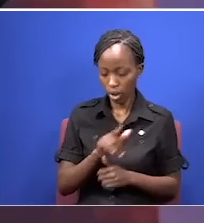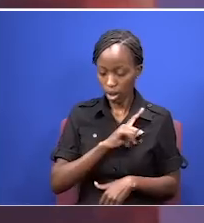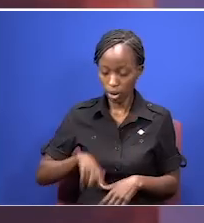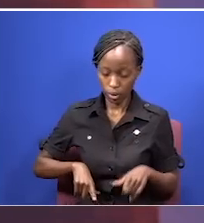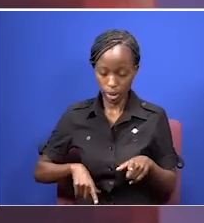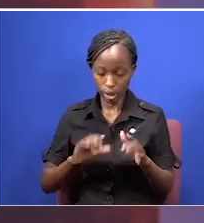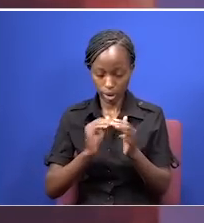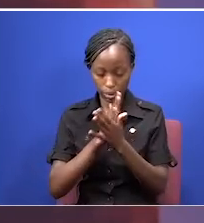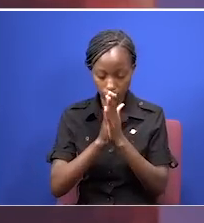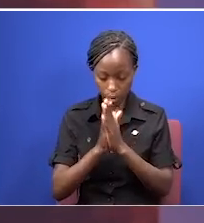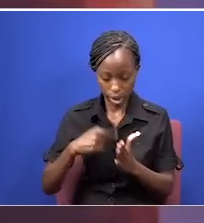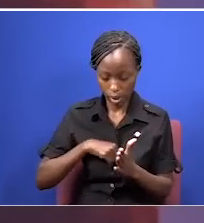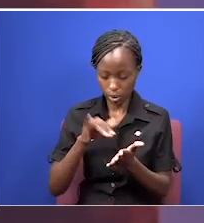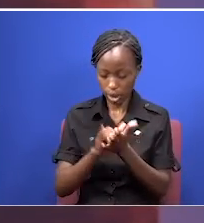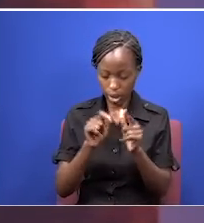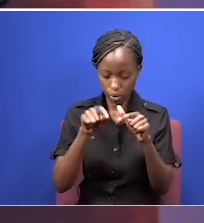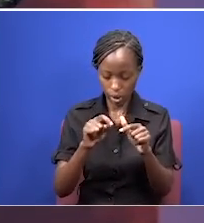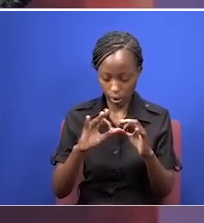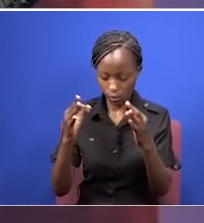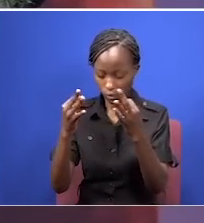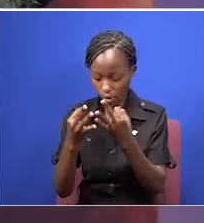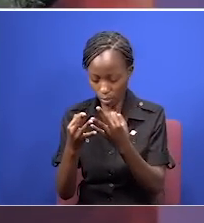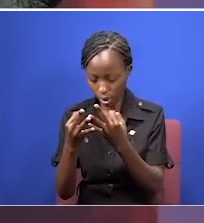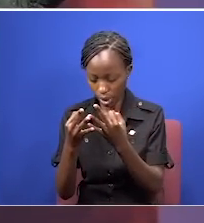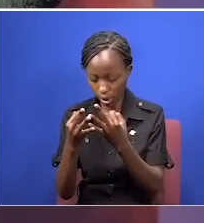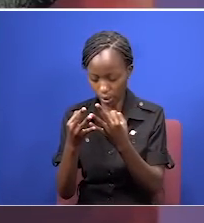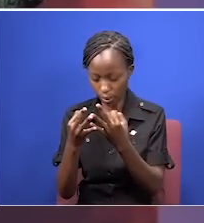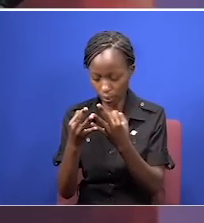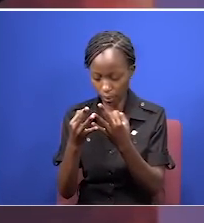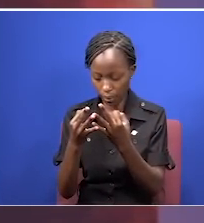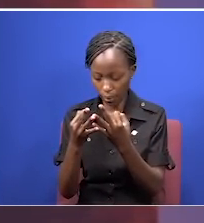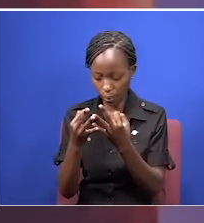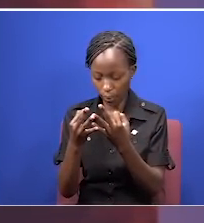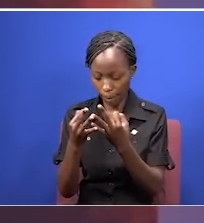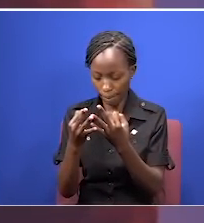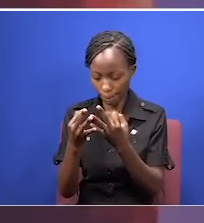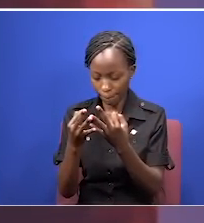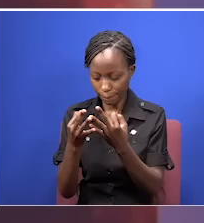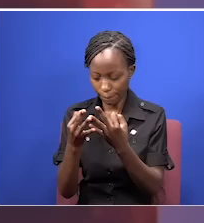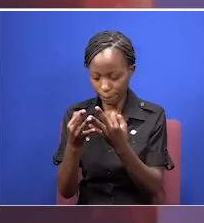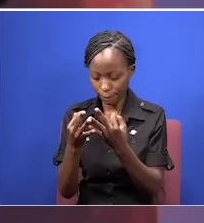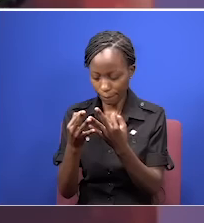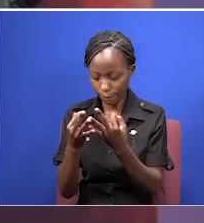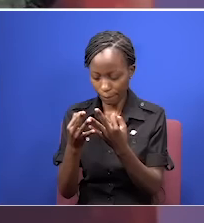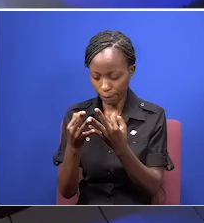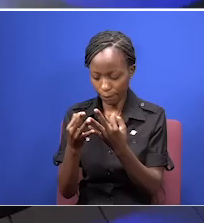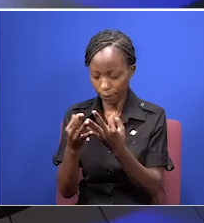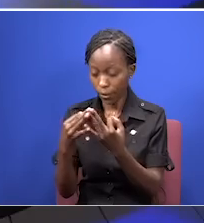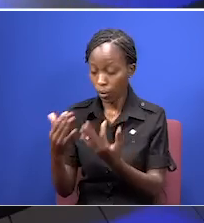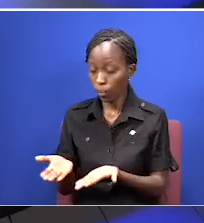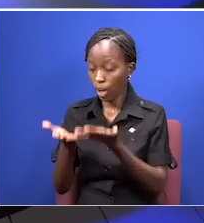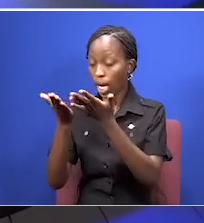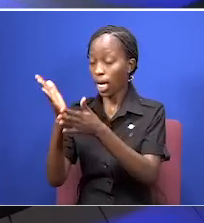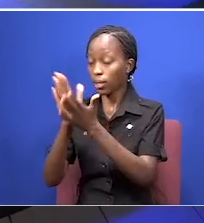prayer that today families are going to raise and praise your name today the church is going to raise and praise your name oh